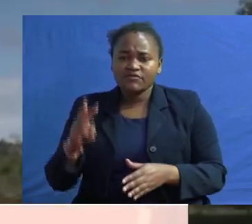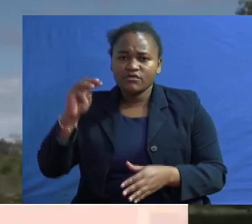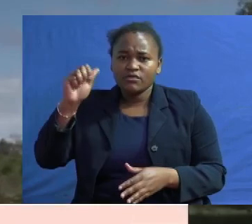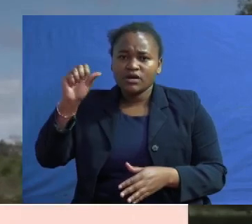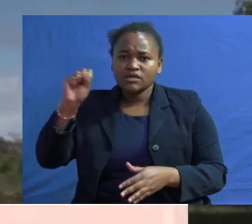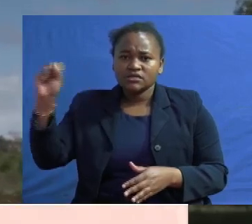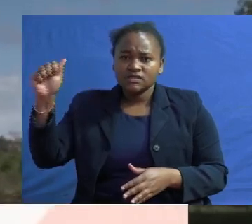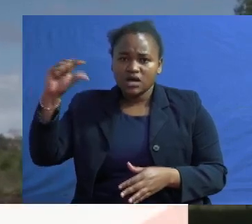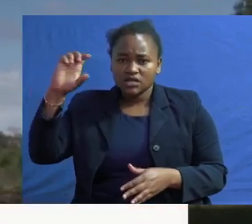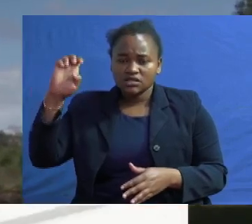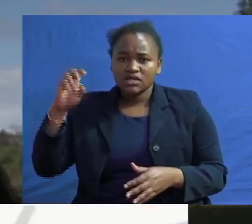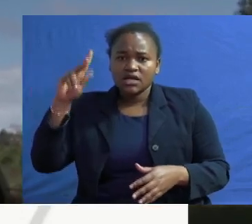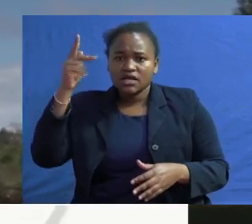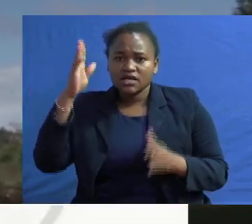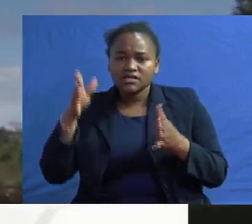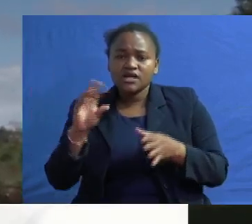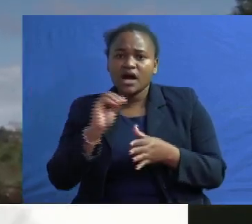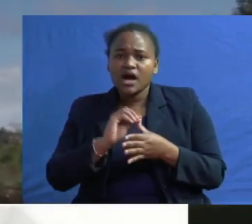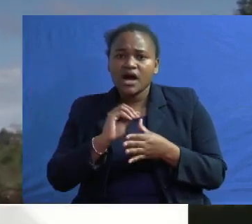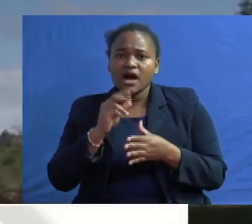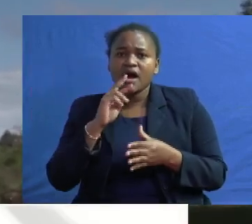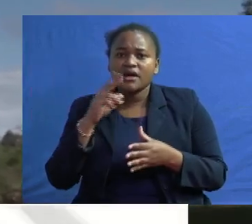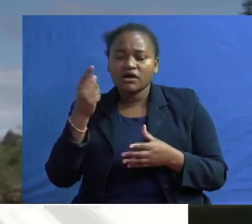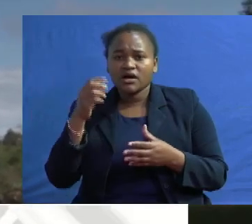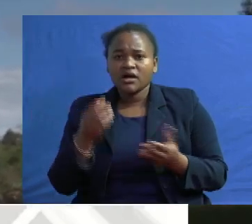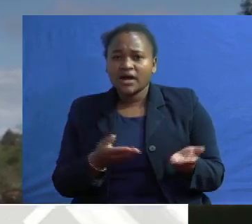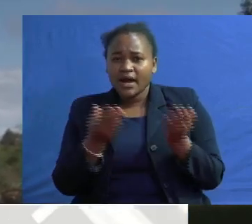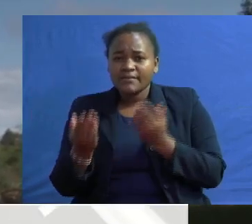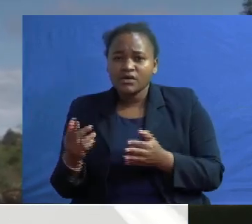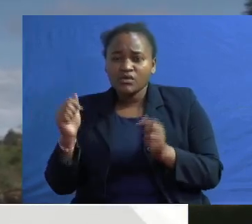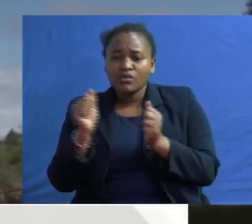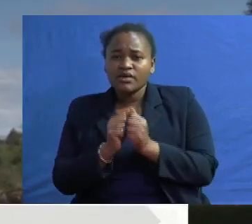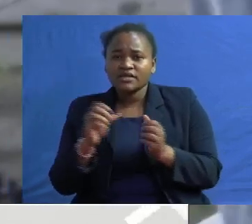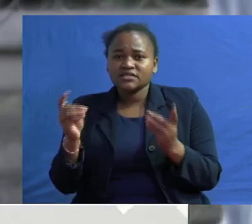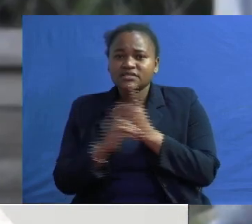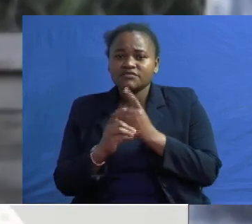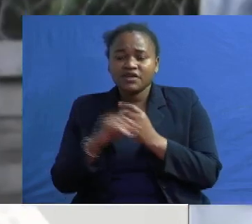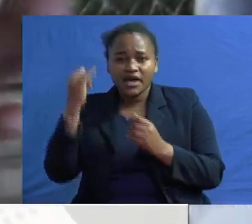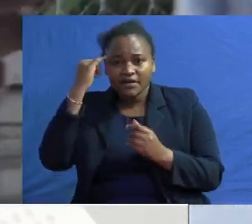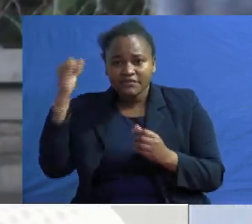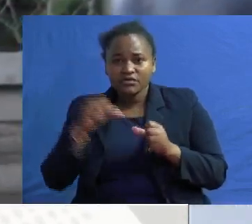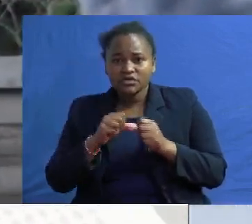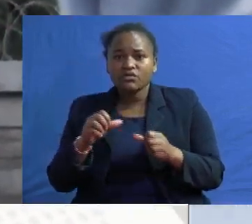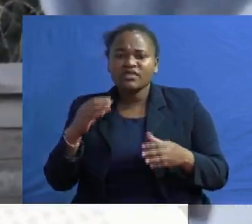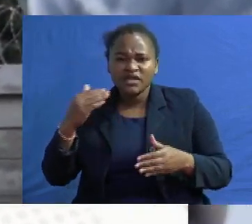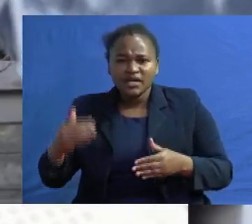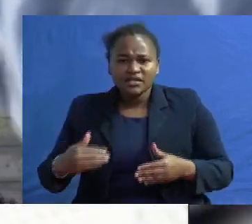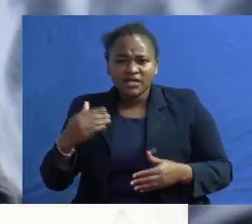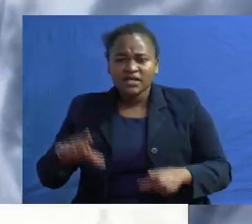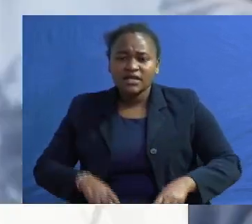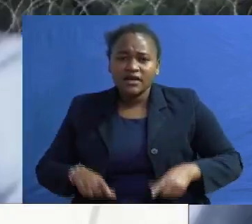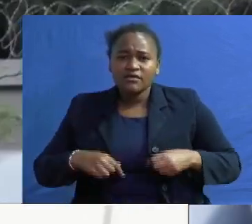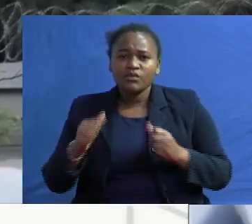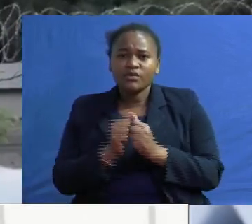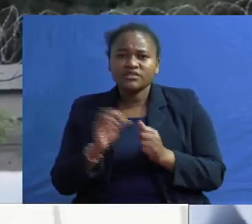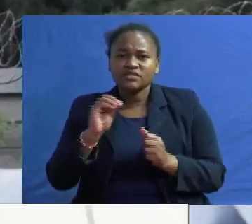wengi. Kenyans are now coming up with different ideas on how to go out with their daily lives without having to